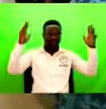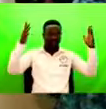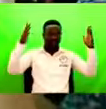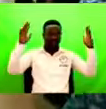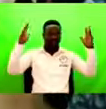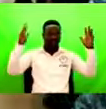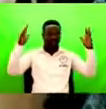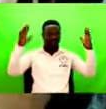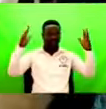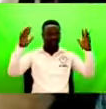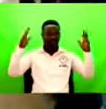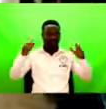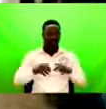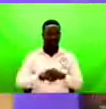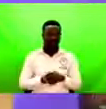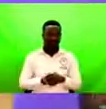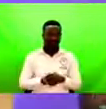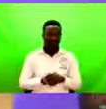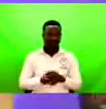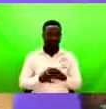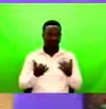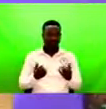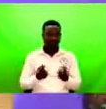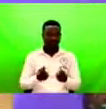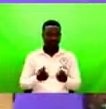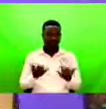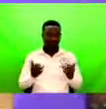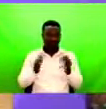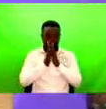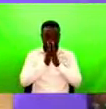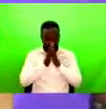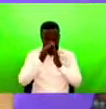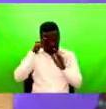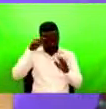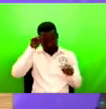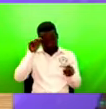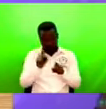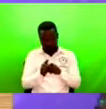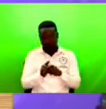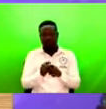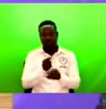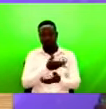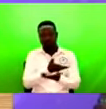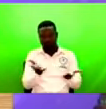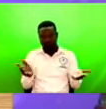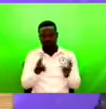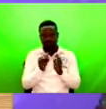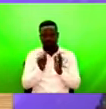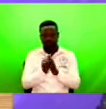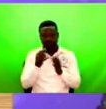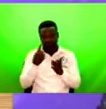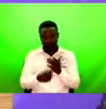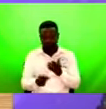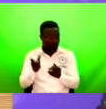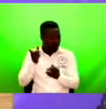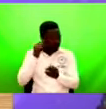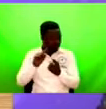church. Now, what we are going to do is to pray for our brothers, so that the message that we have received